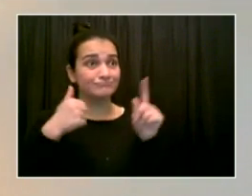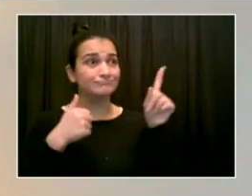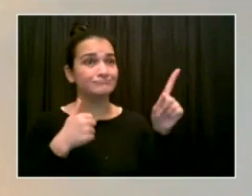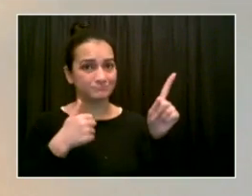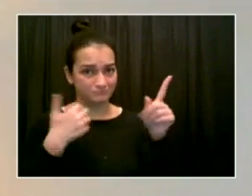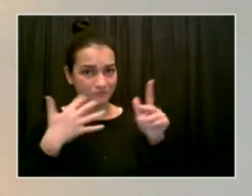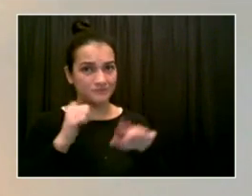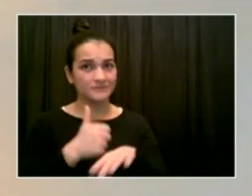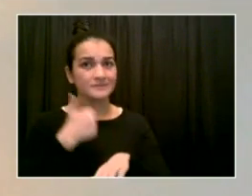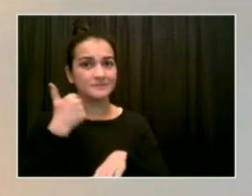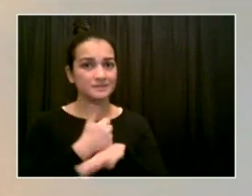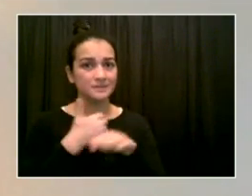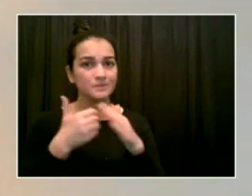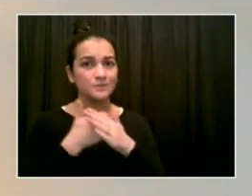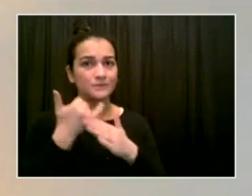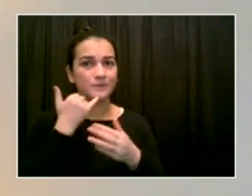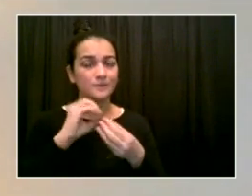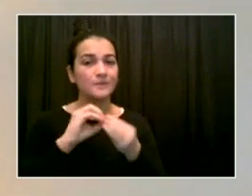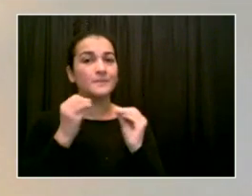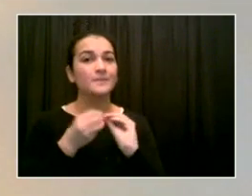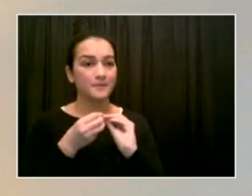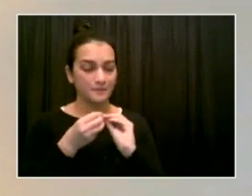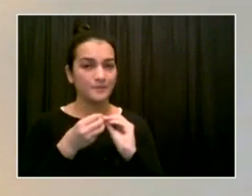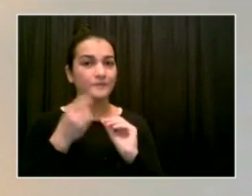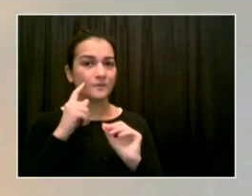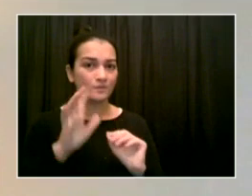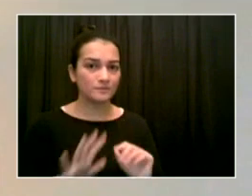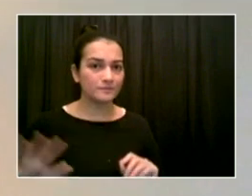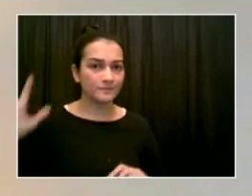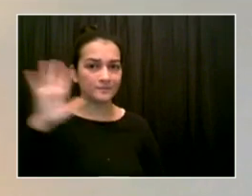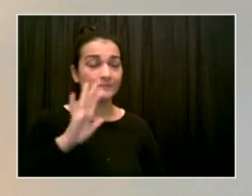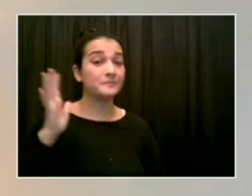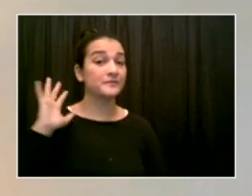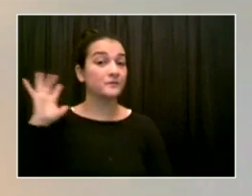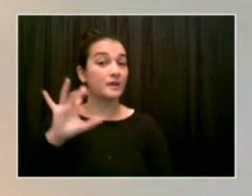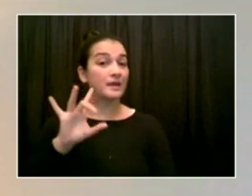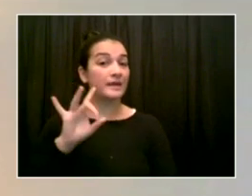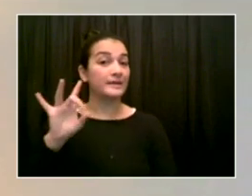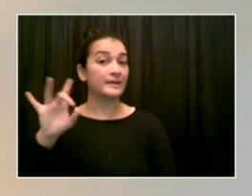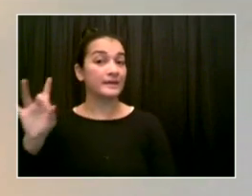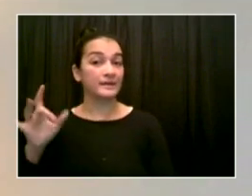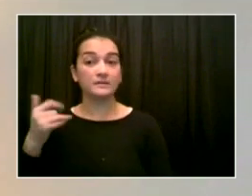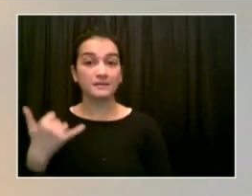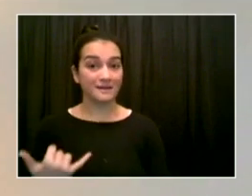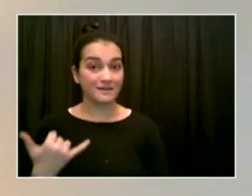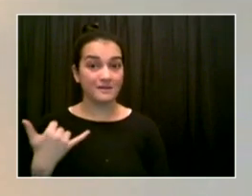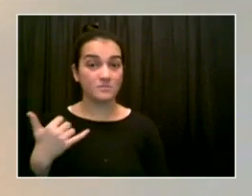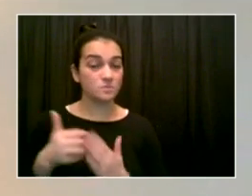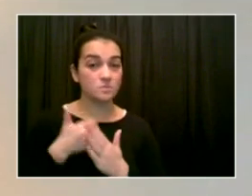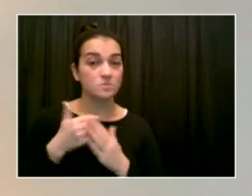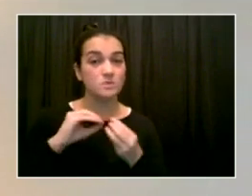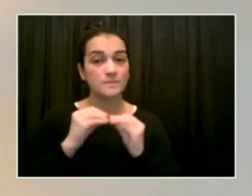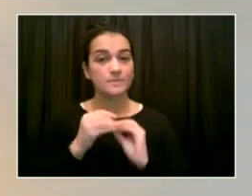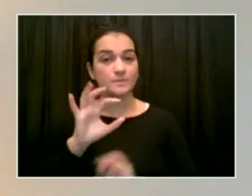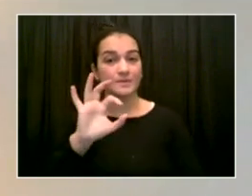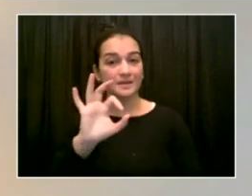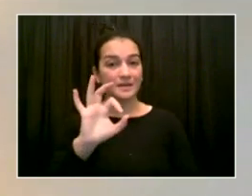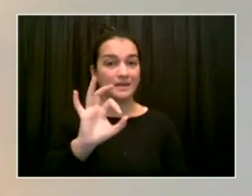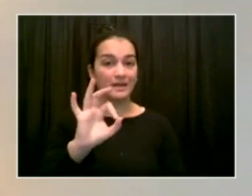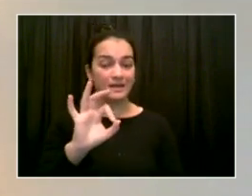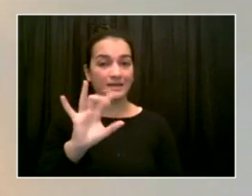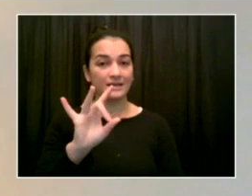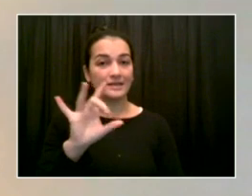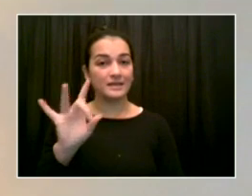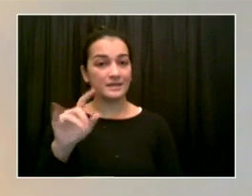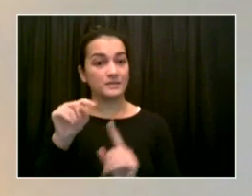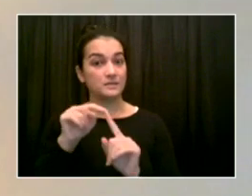reach the National Suicide Prevention Lifeline. This is a huge step forward, and we owe a